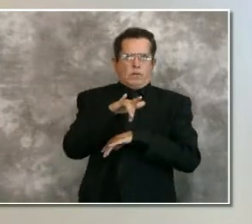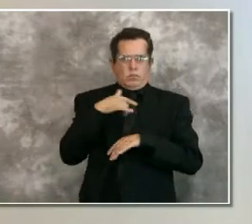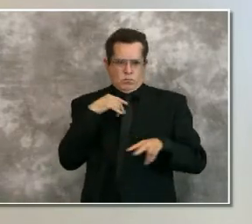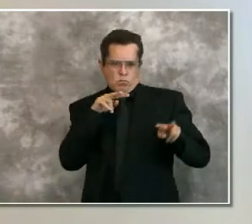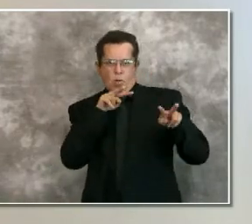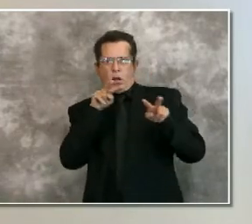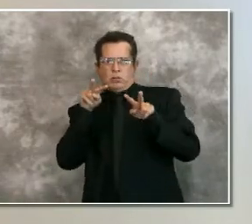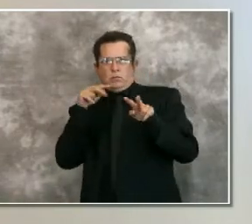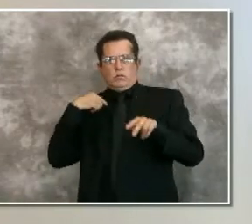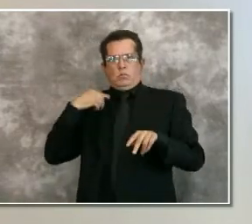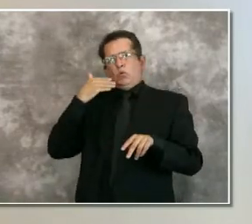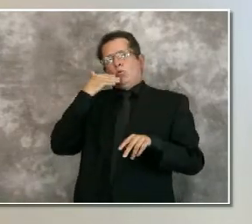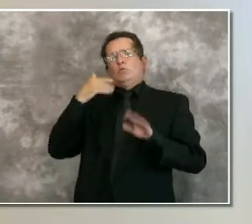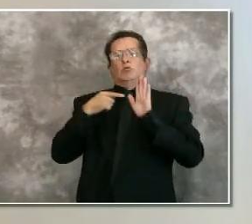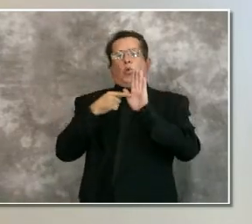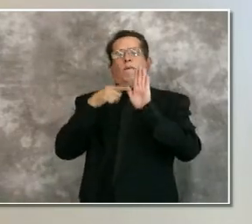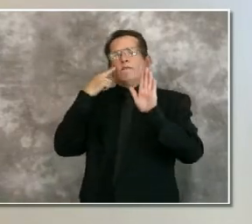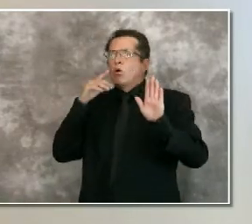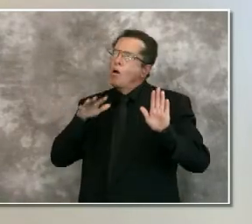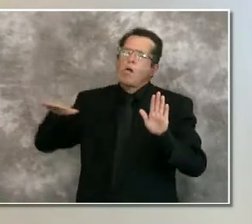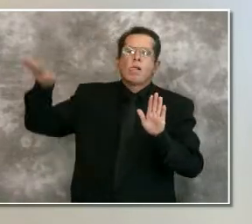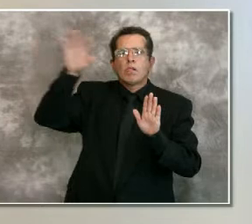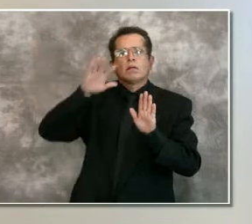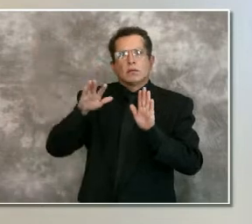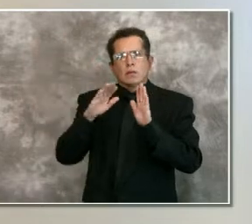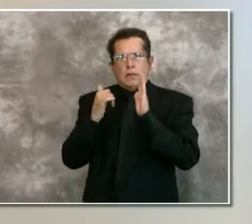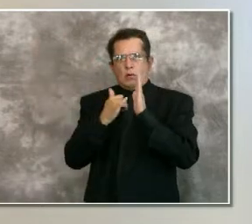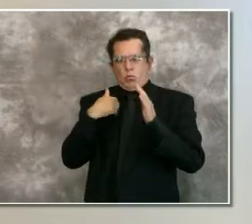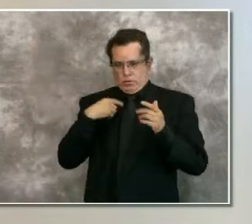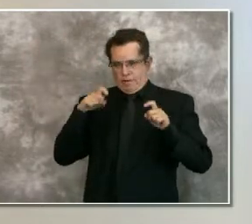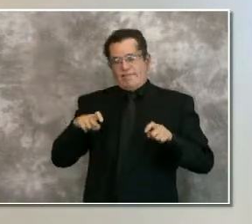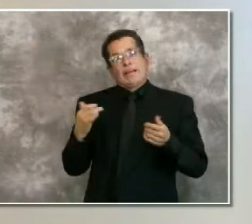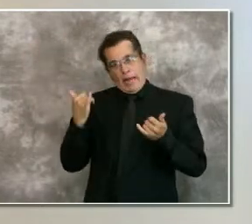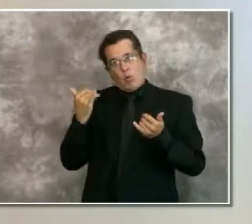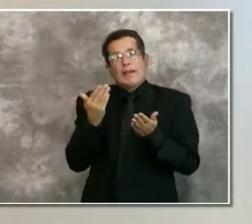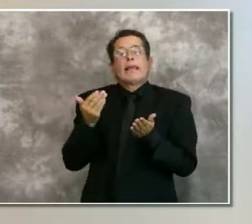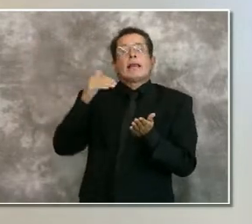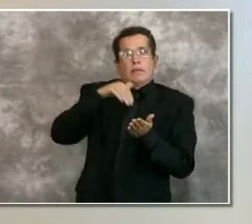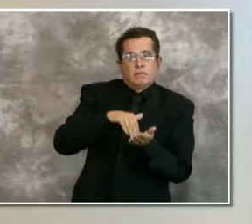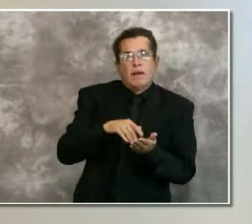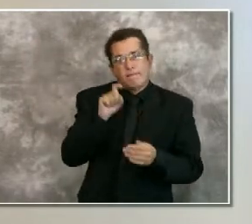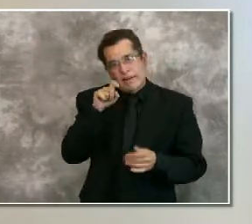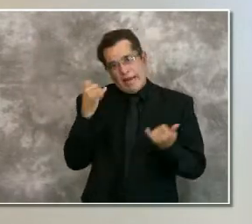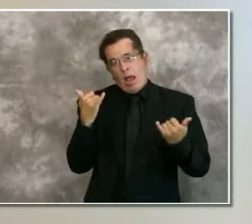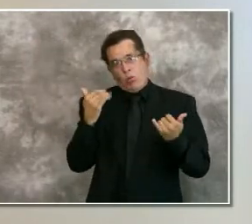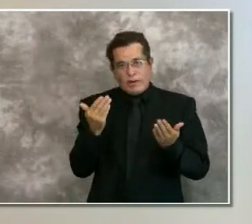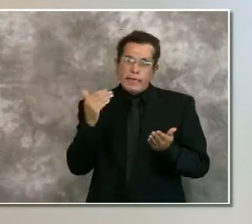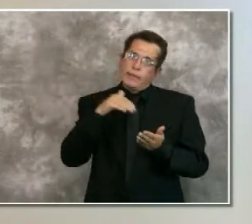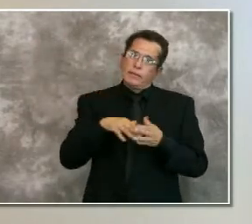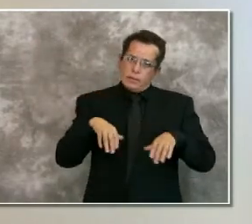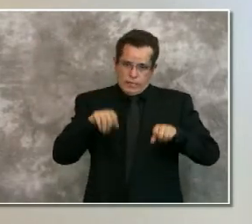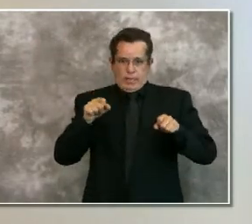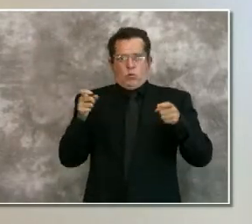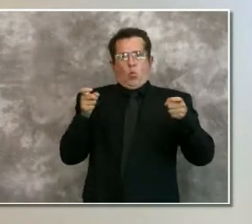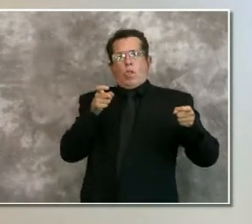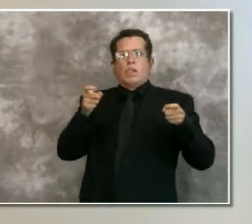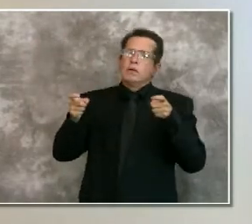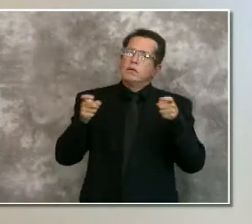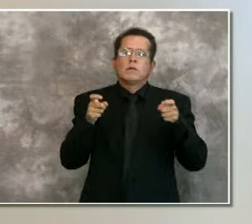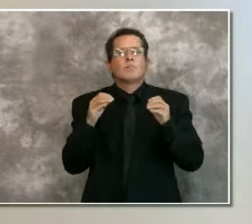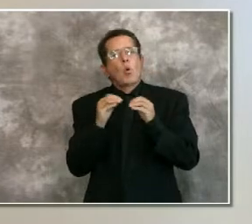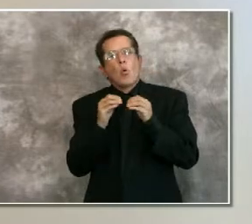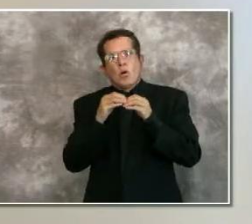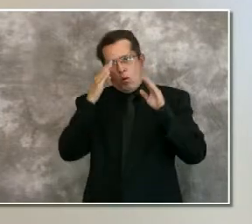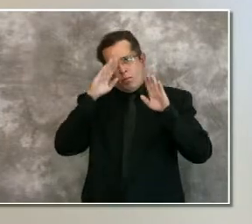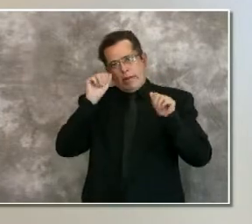model for the region. And so now we're in a position where we have to begin to take action now in an effort and hope that we